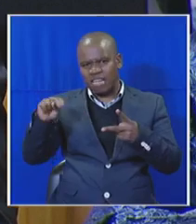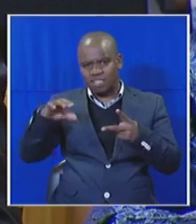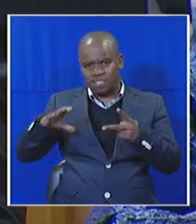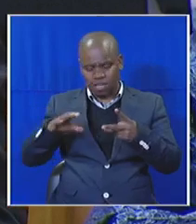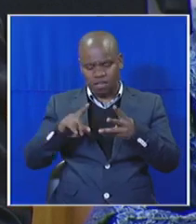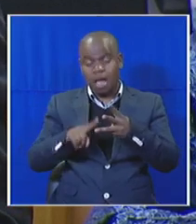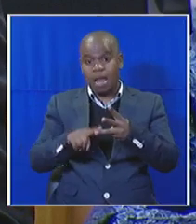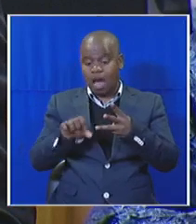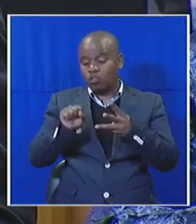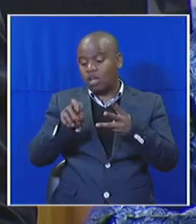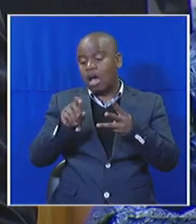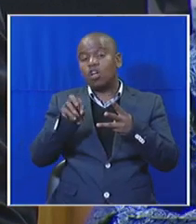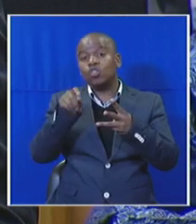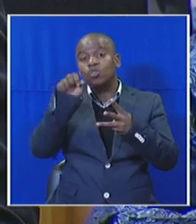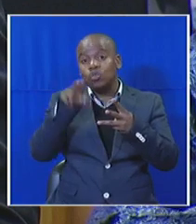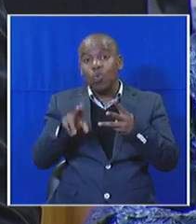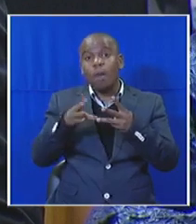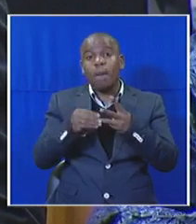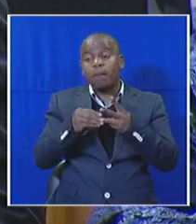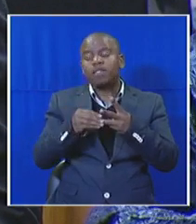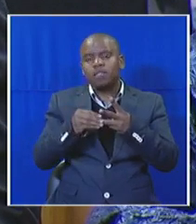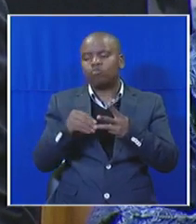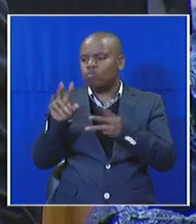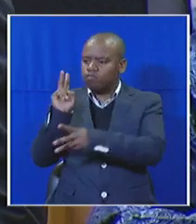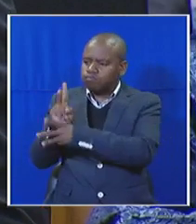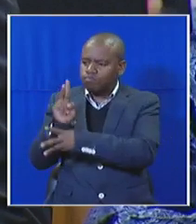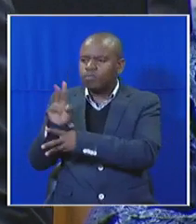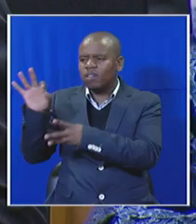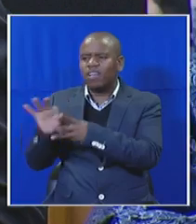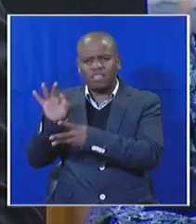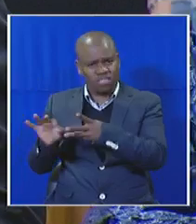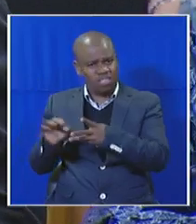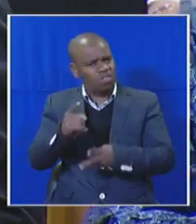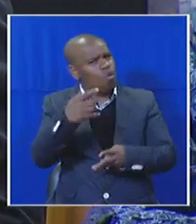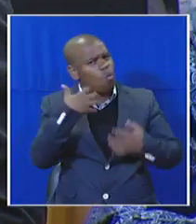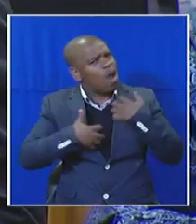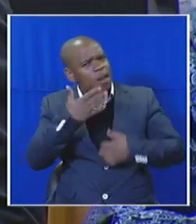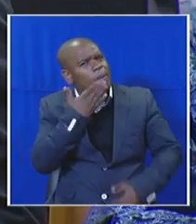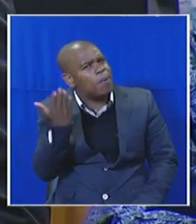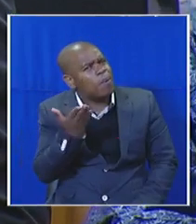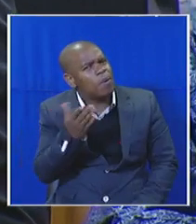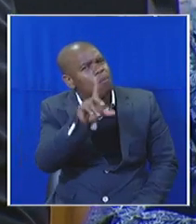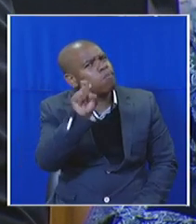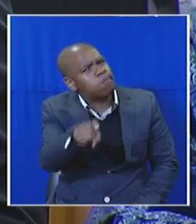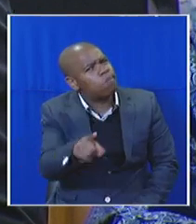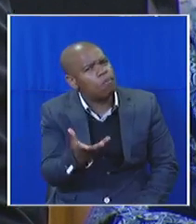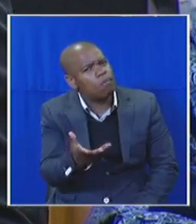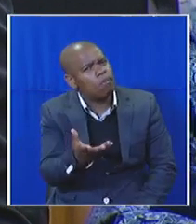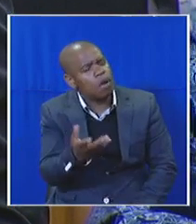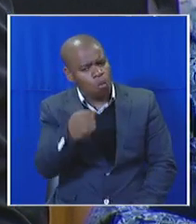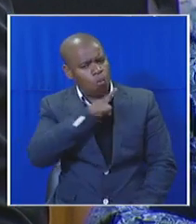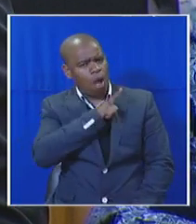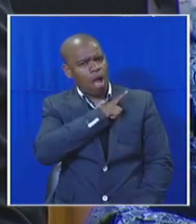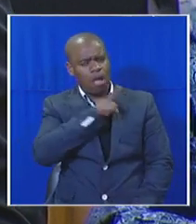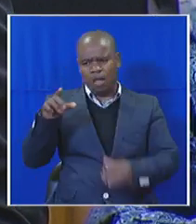actively involved pursuing the interests of the ANC. Does it not worry you, Mr. President, that our